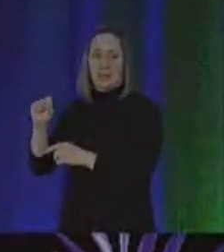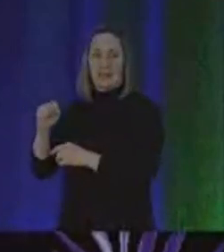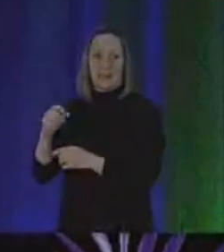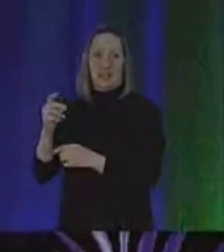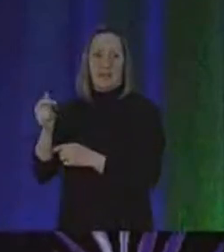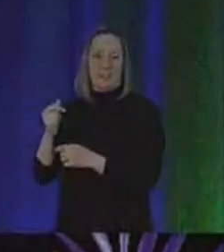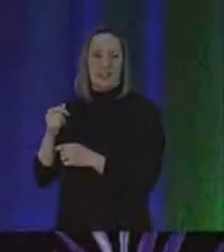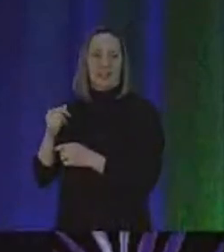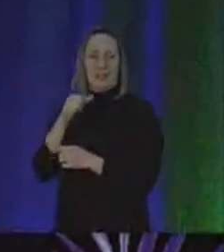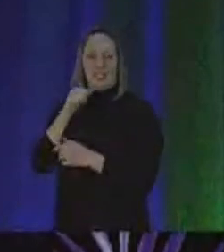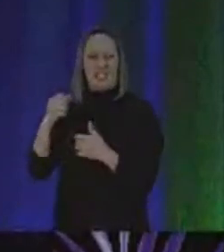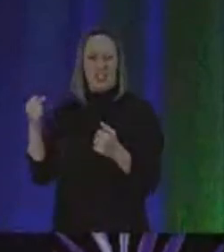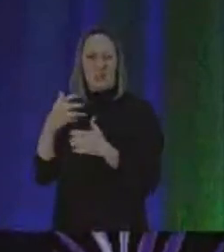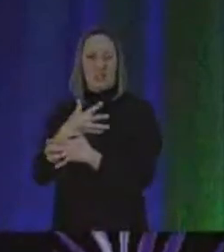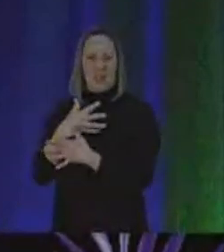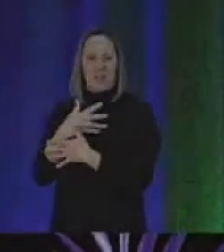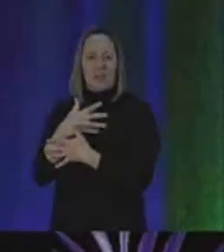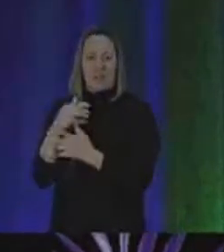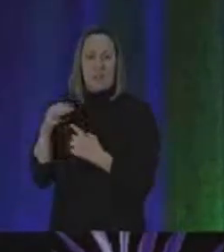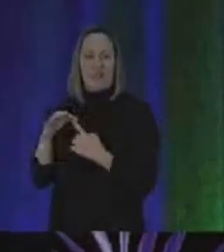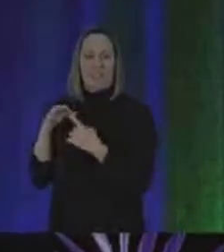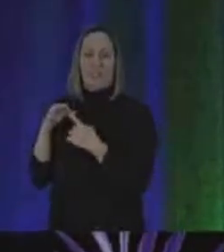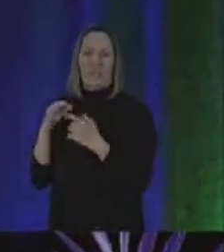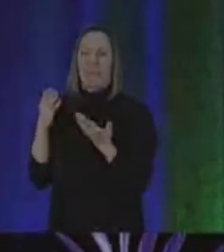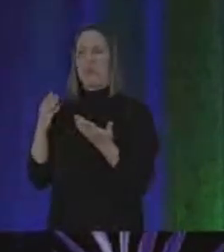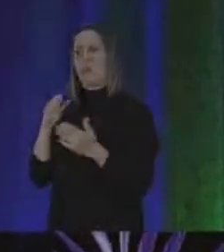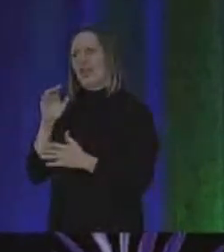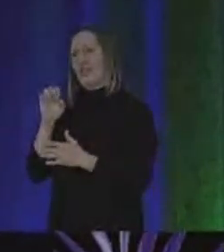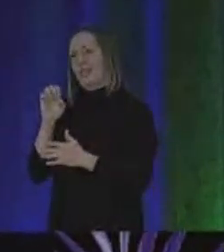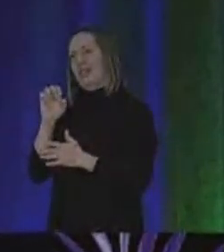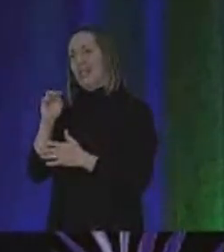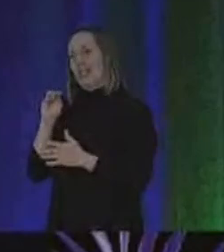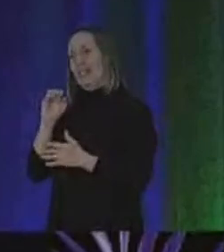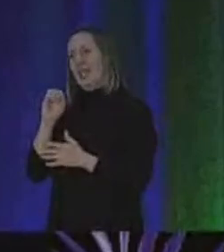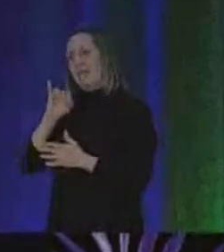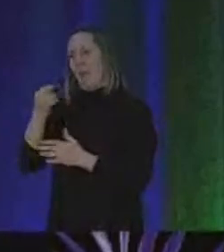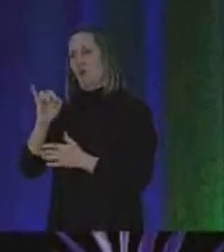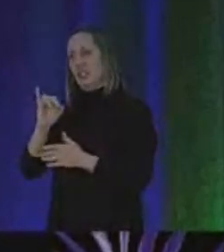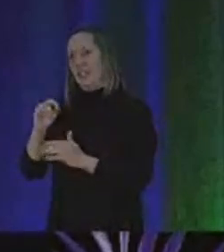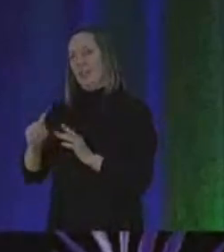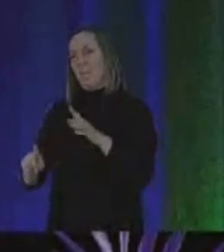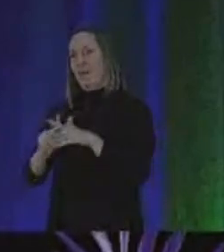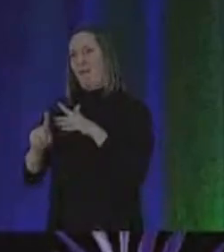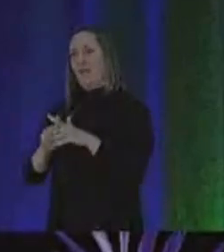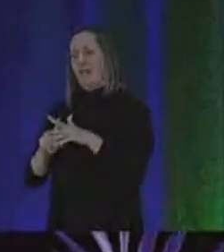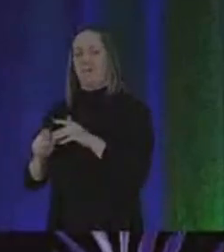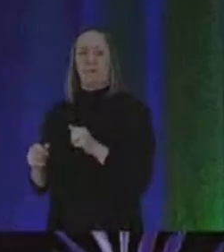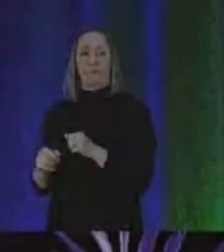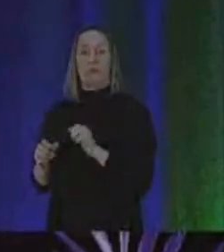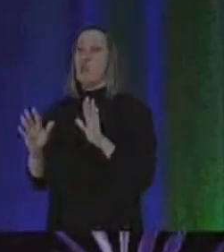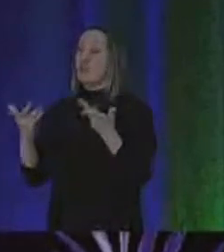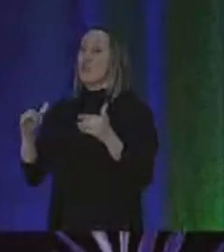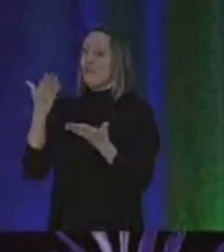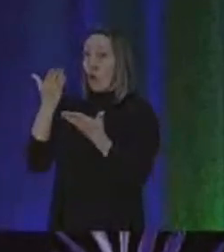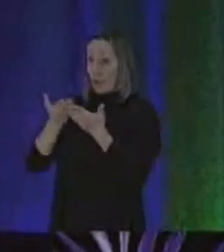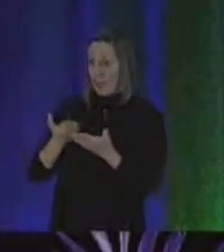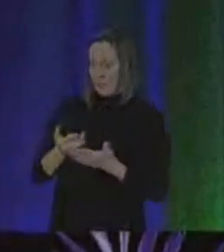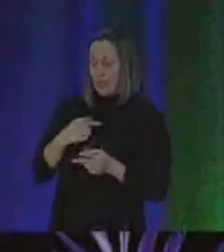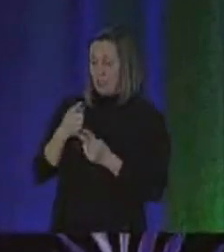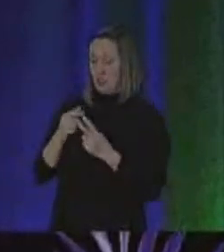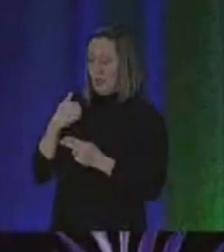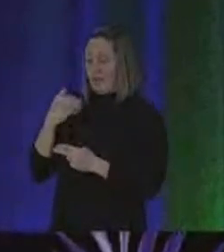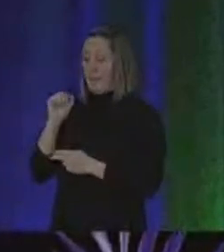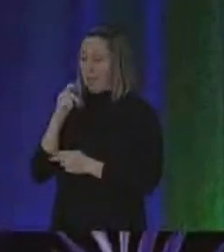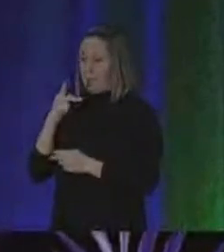it doesn't look so scary, except for like the emojis popping up. You have authentication in place. Right? You have an API. It's